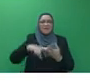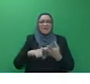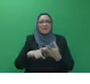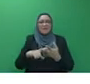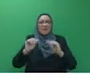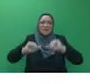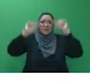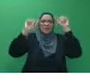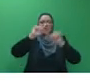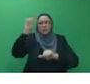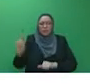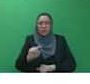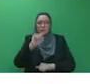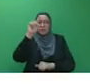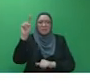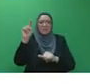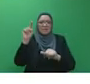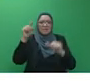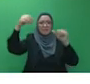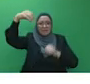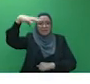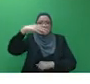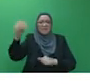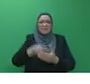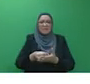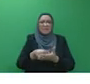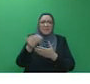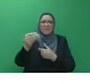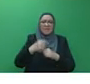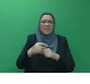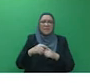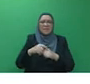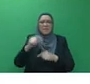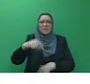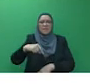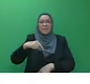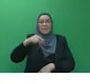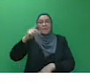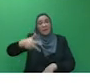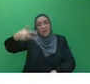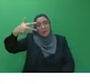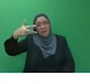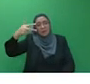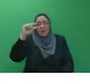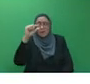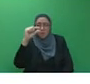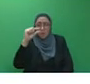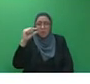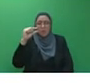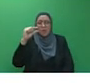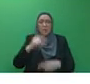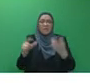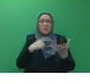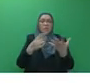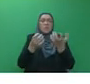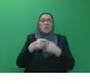and then i bought an osmo pocket a small camera it was like a really small uh so you know quality not very good depth of field is